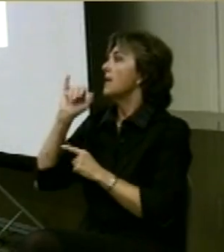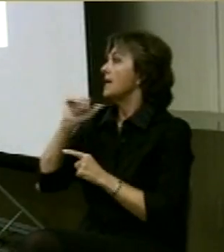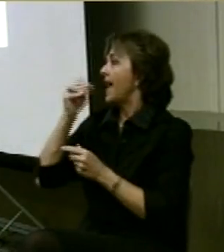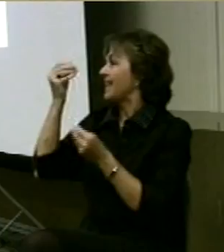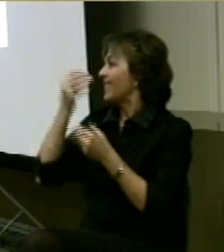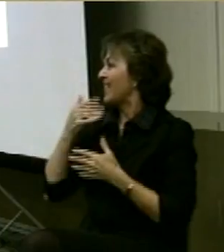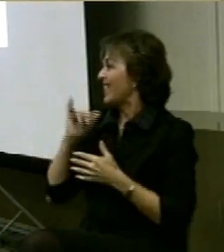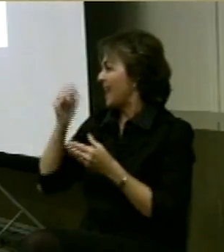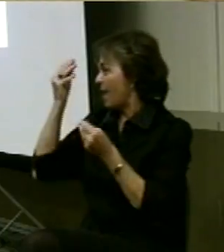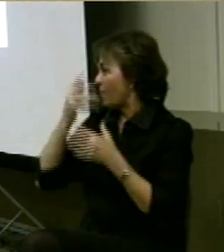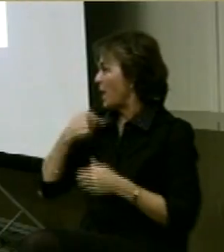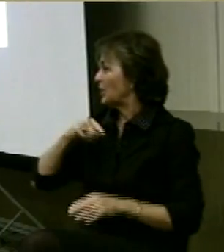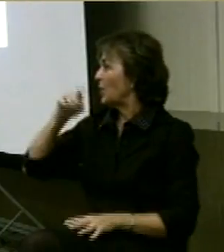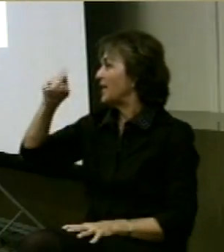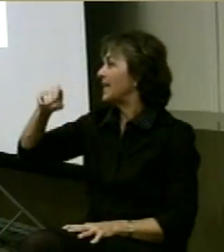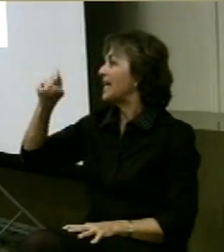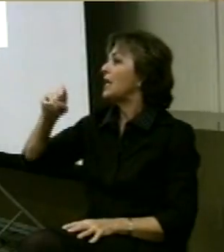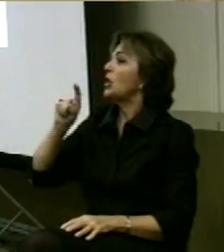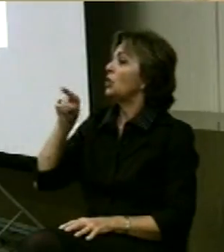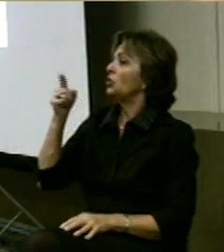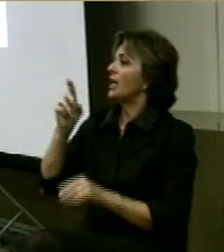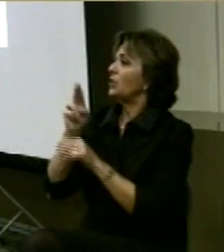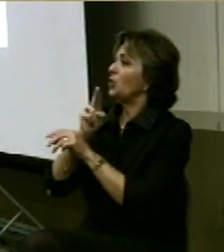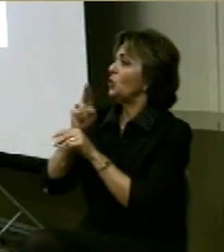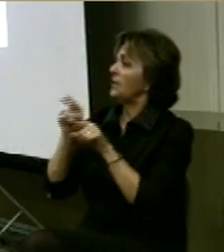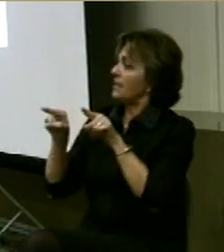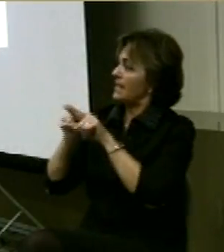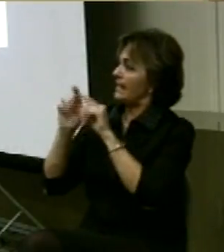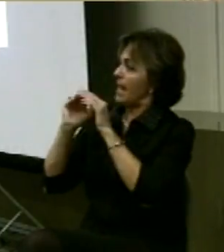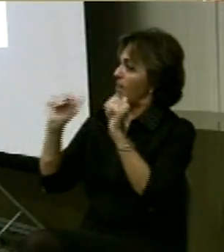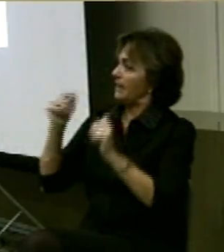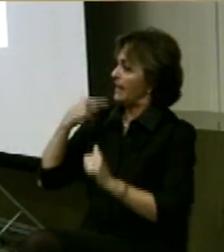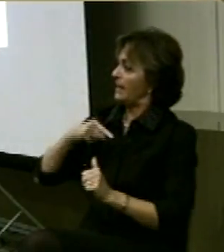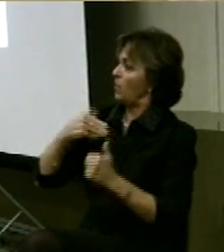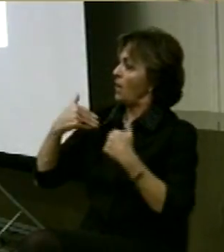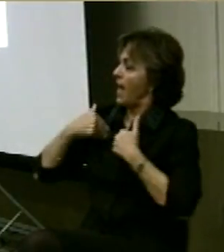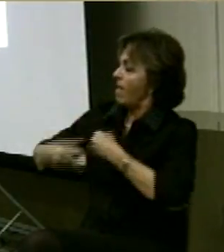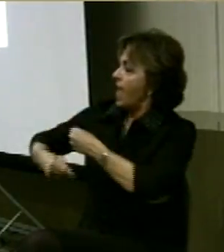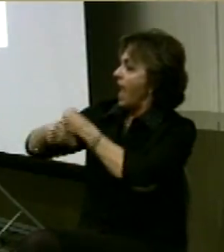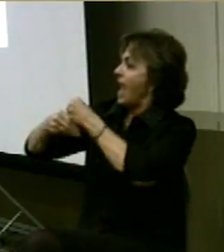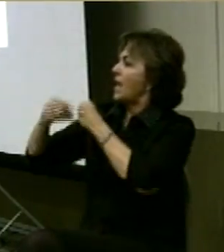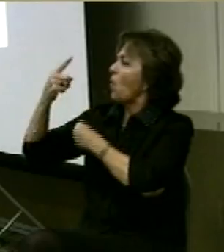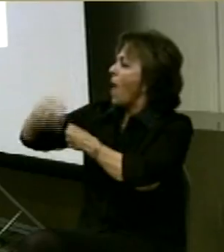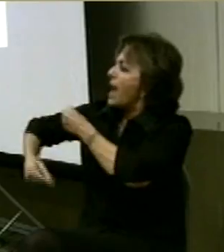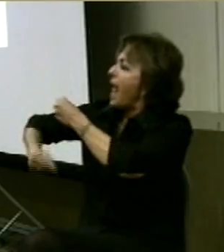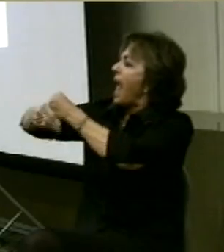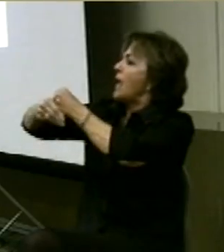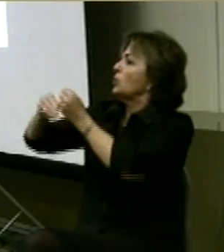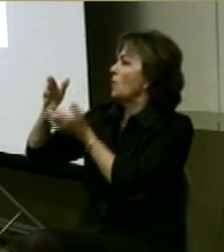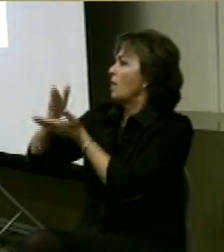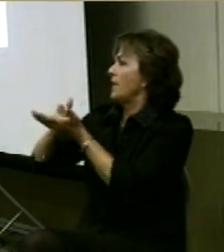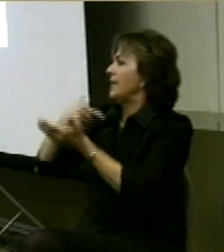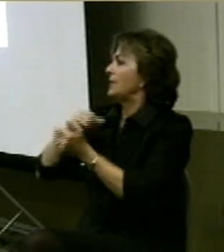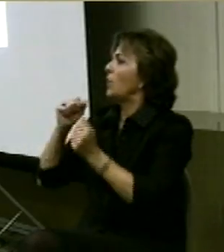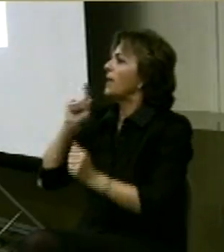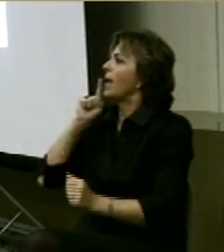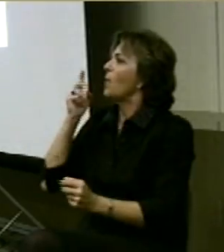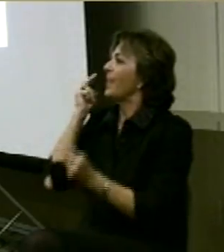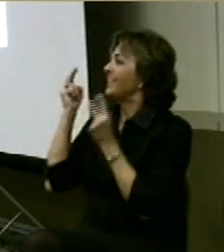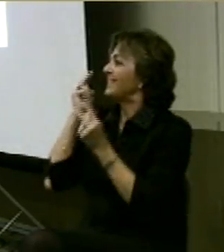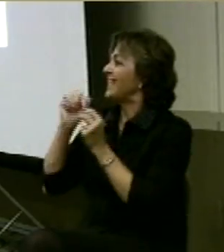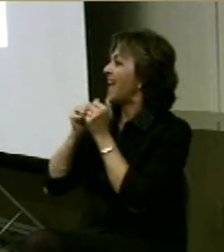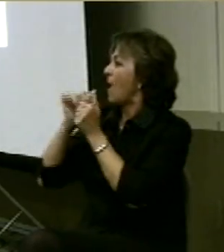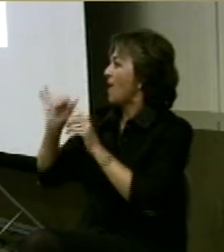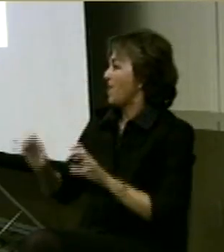needed. So by simply just using the same system that we had, adding this one little extra piece, we could really see how